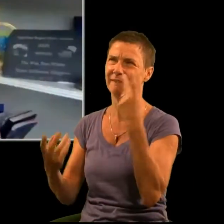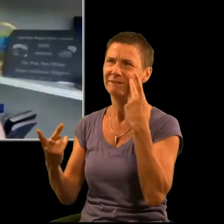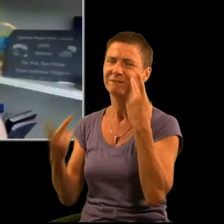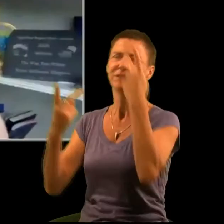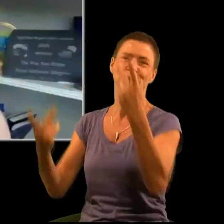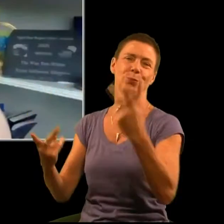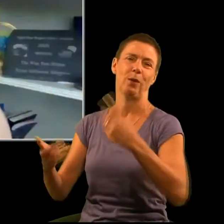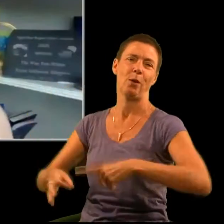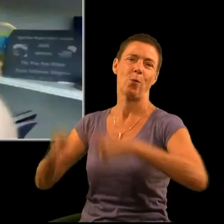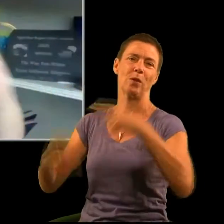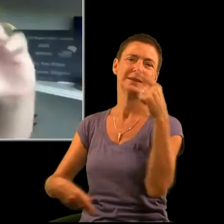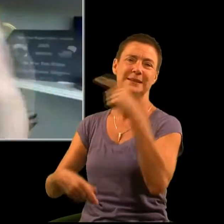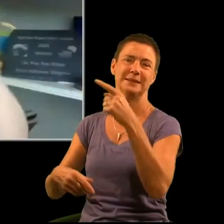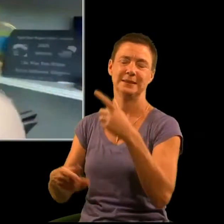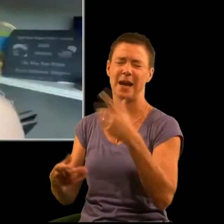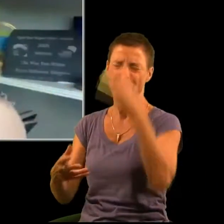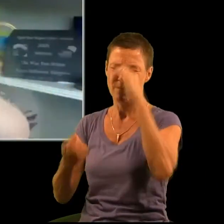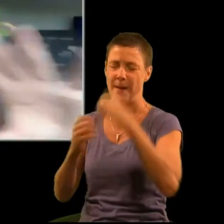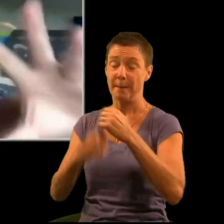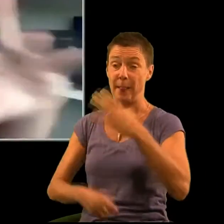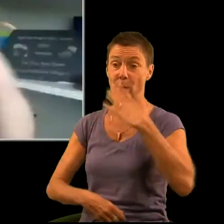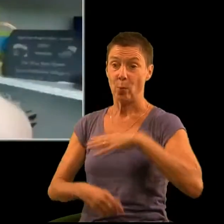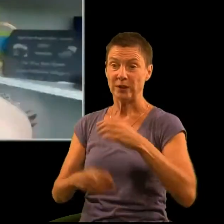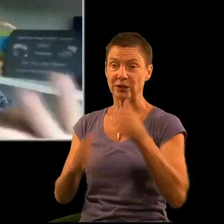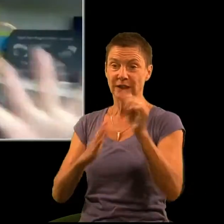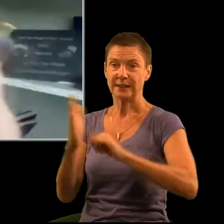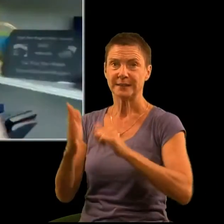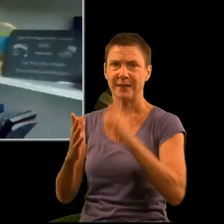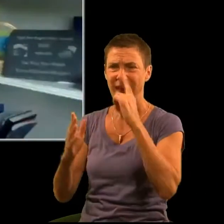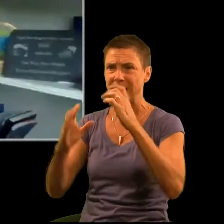I remember in The Wish List that the tunnel,